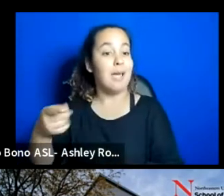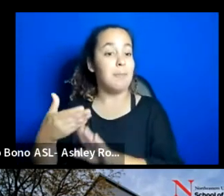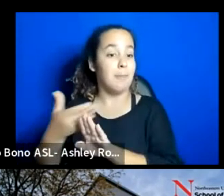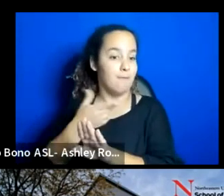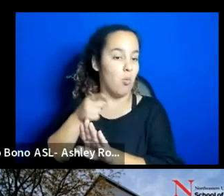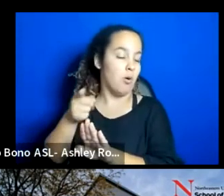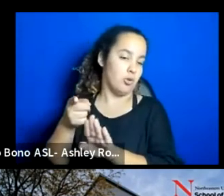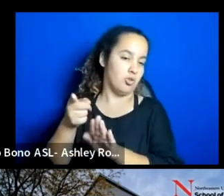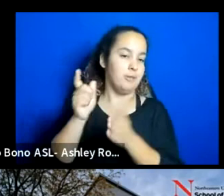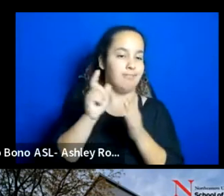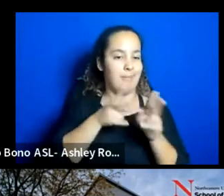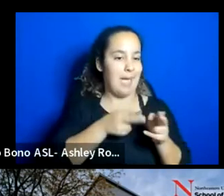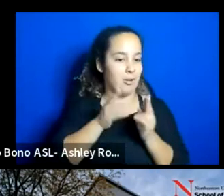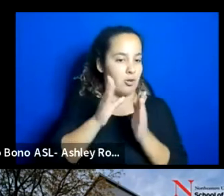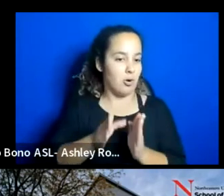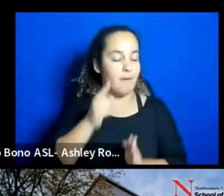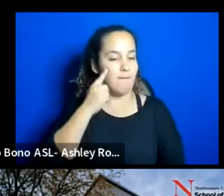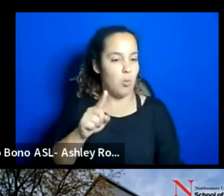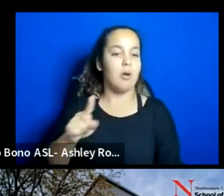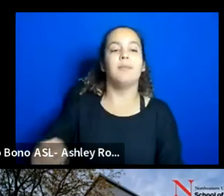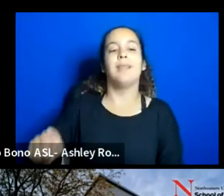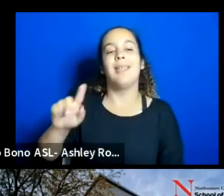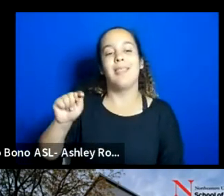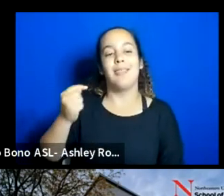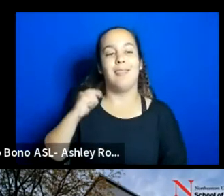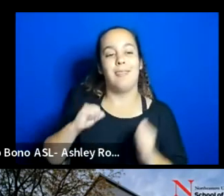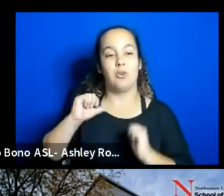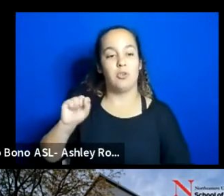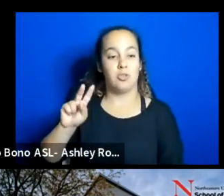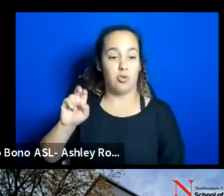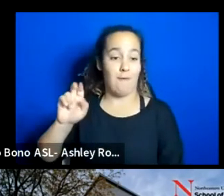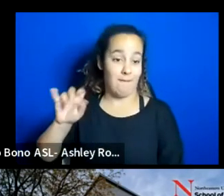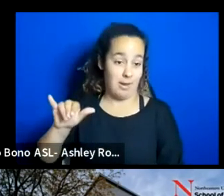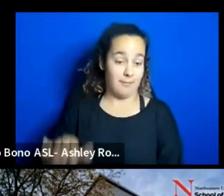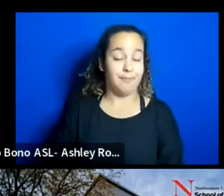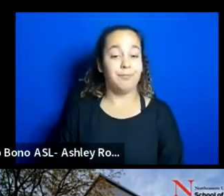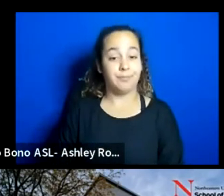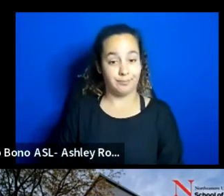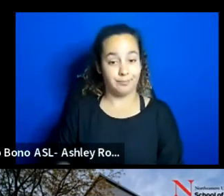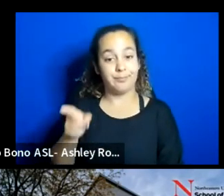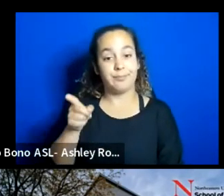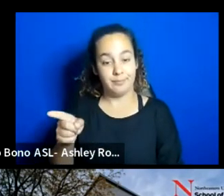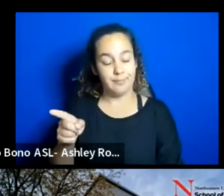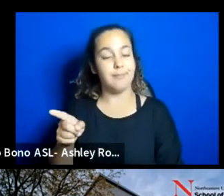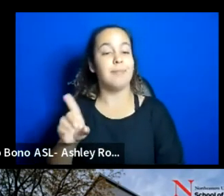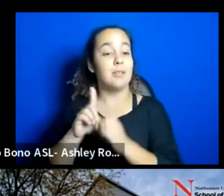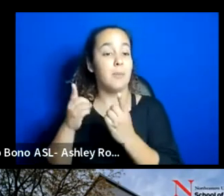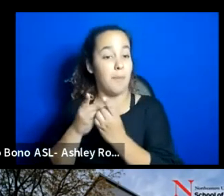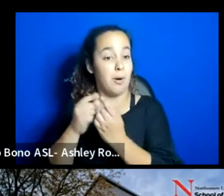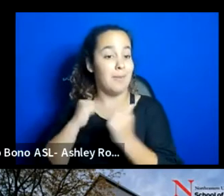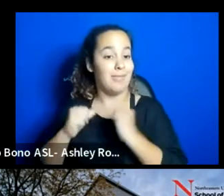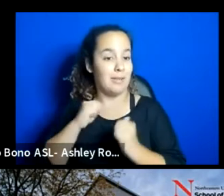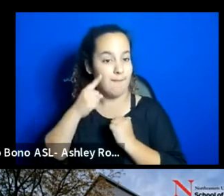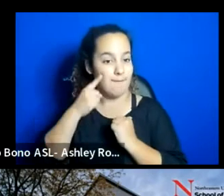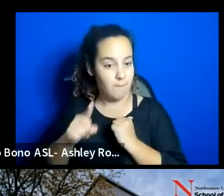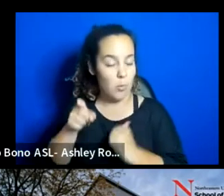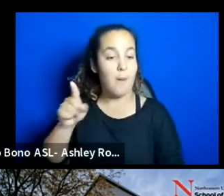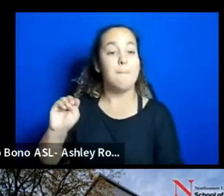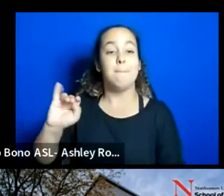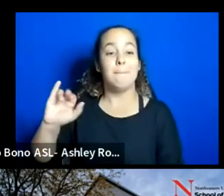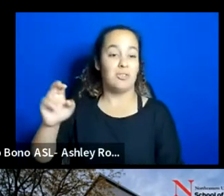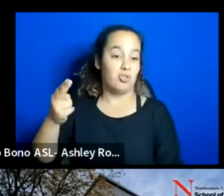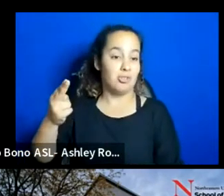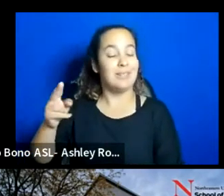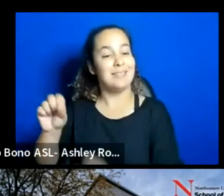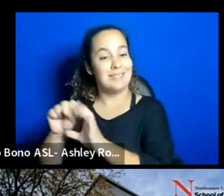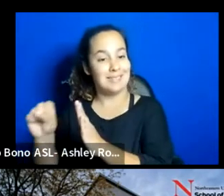Survey. And Folino White is Associate Professor of Theater Studies in the Department of Theater at Michigan State, where she was named the